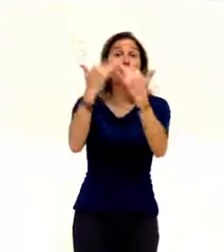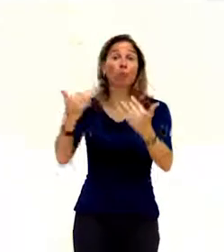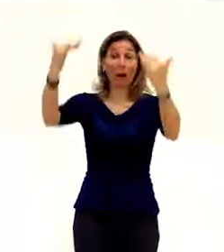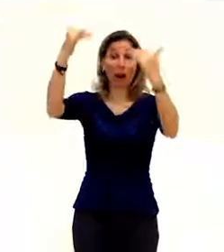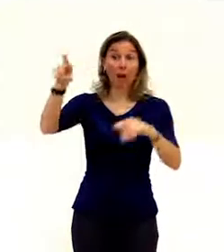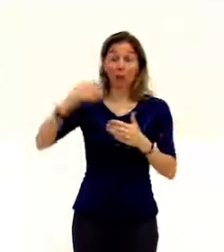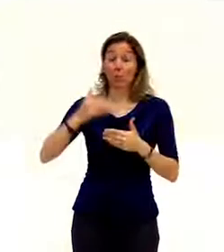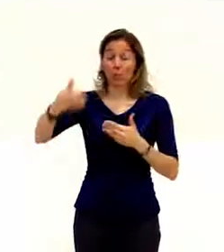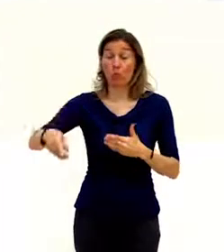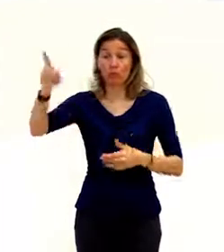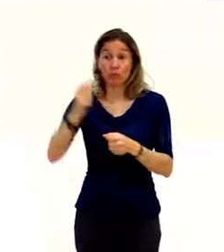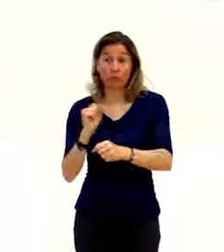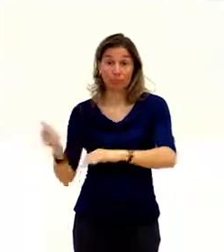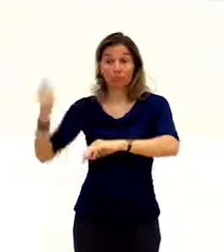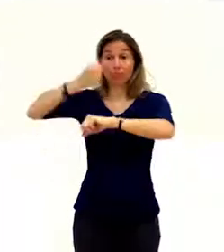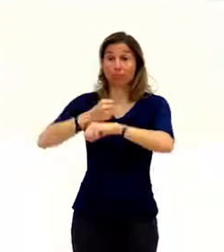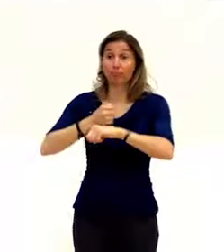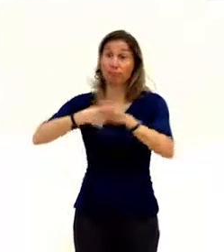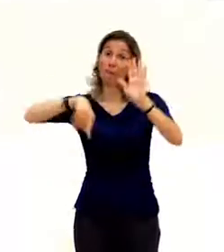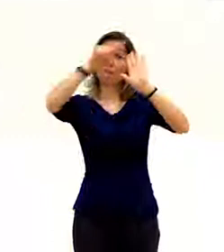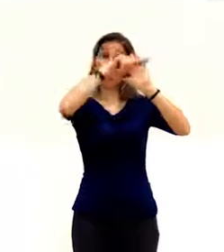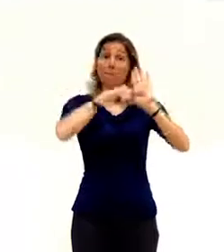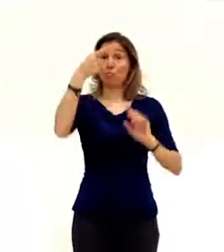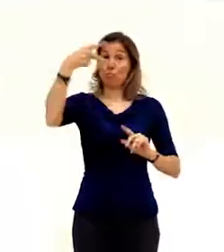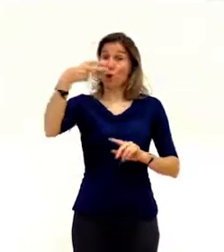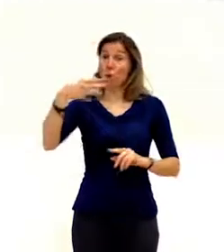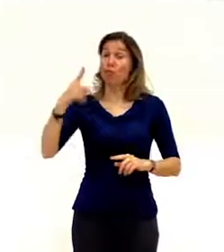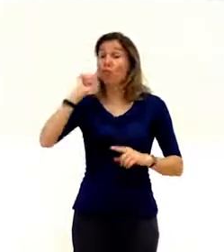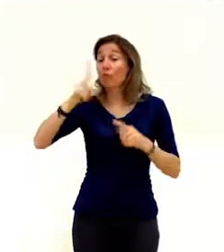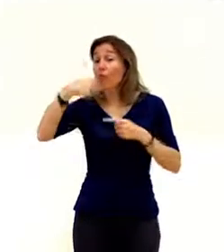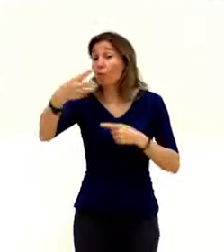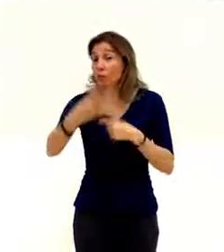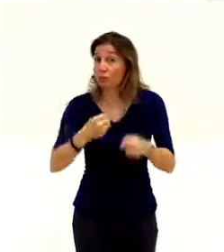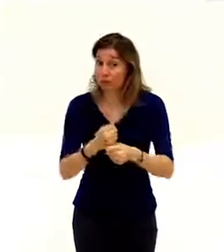up priorities for the years to come.